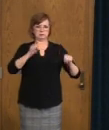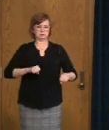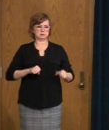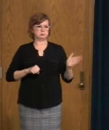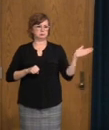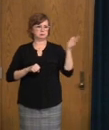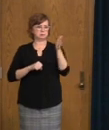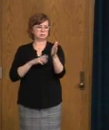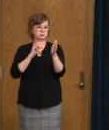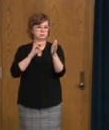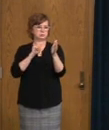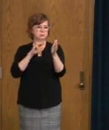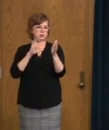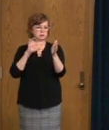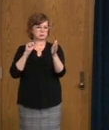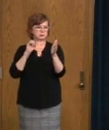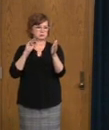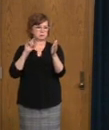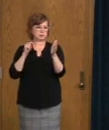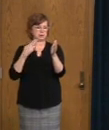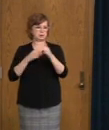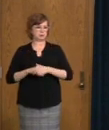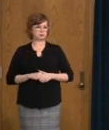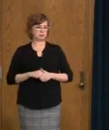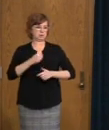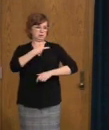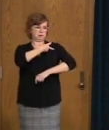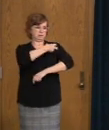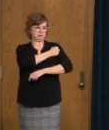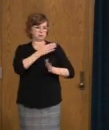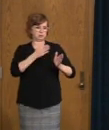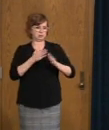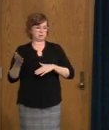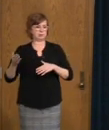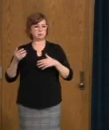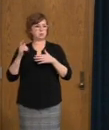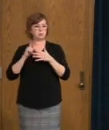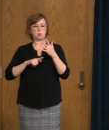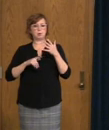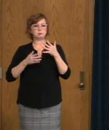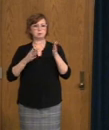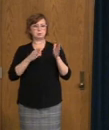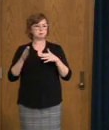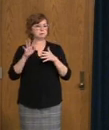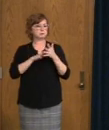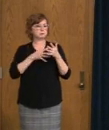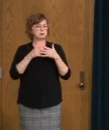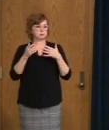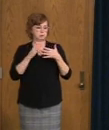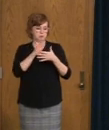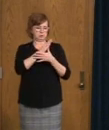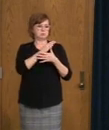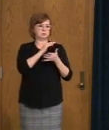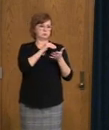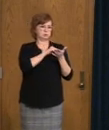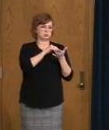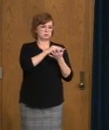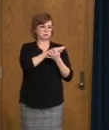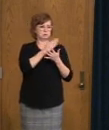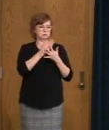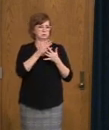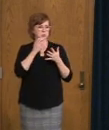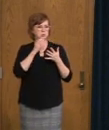plan, is there any thought to vaccinating the homeless population ahead of the widespread vaccination, or First